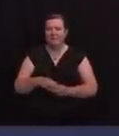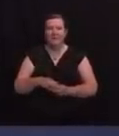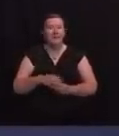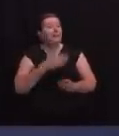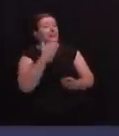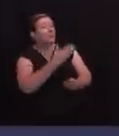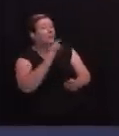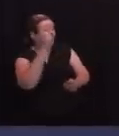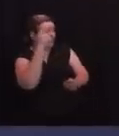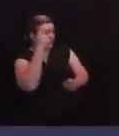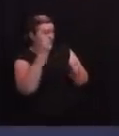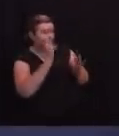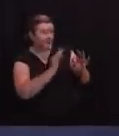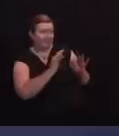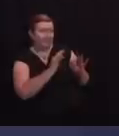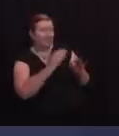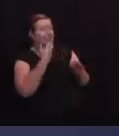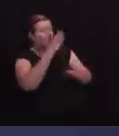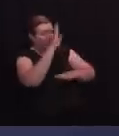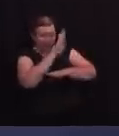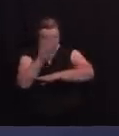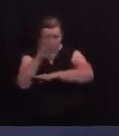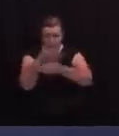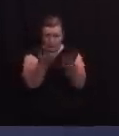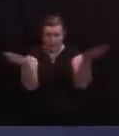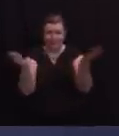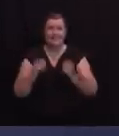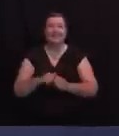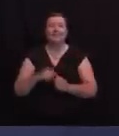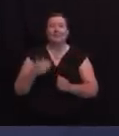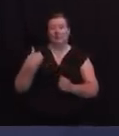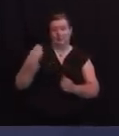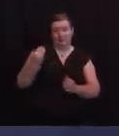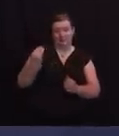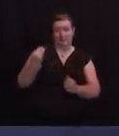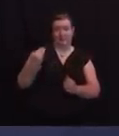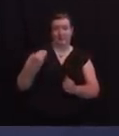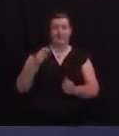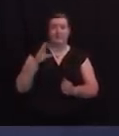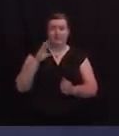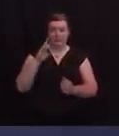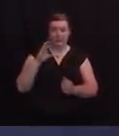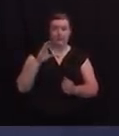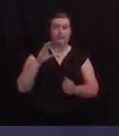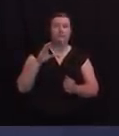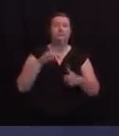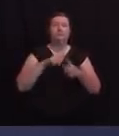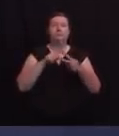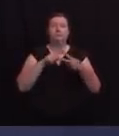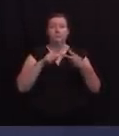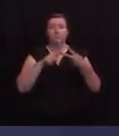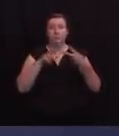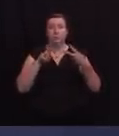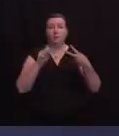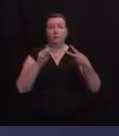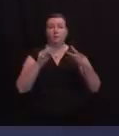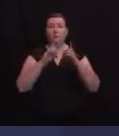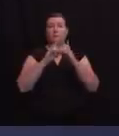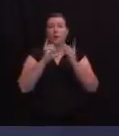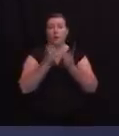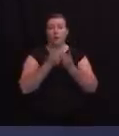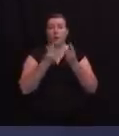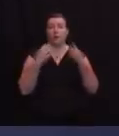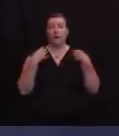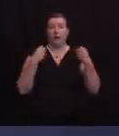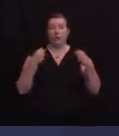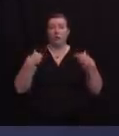you, Governor. Good afternoon. On Monday, we were noticed from the CDC and the U.S. Department of Health and Human Services that they